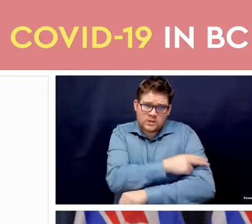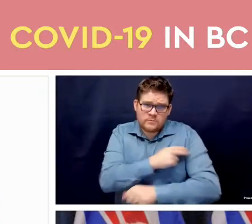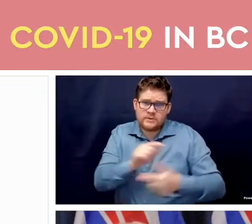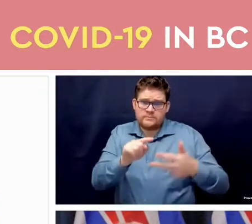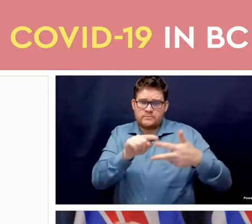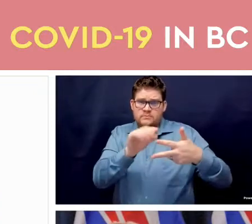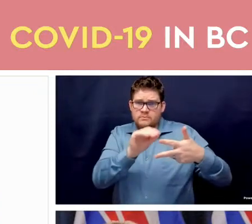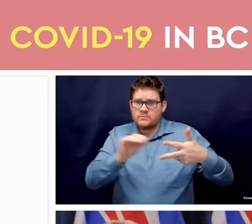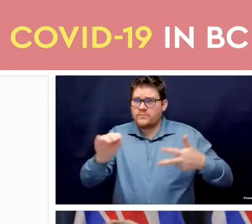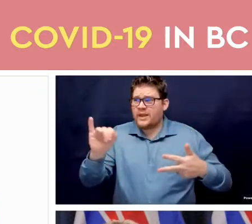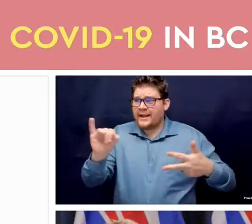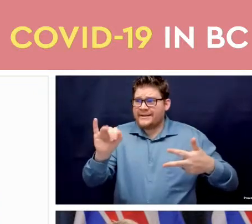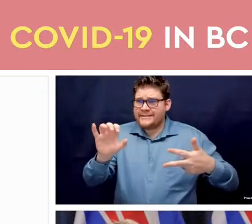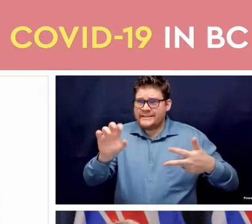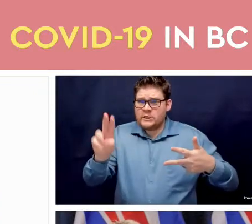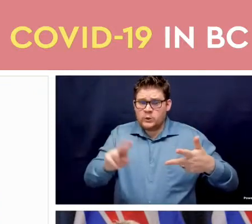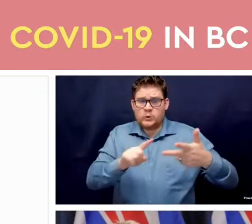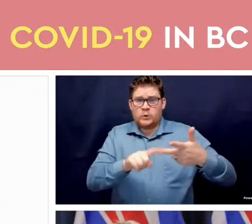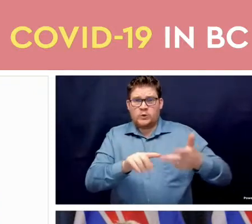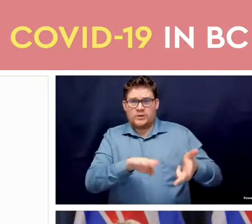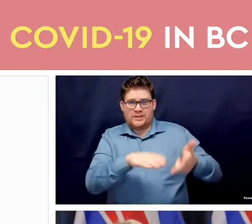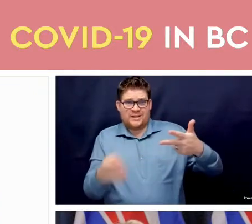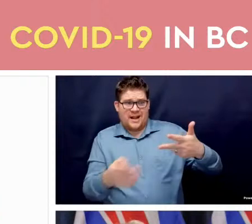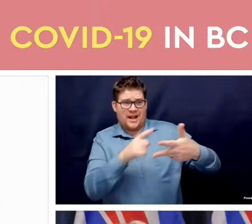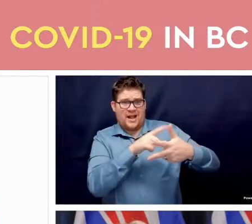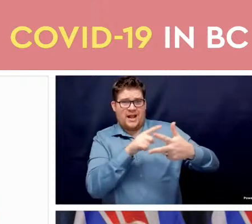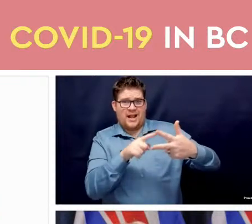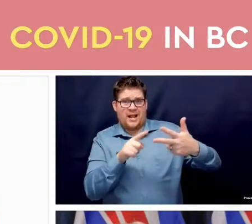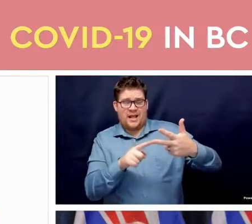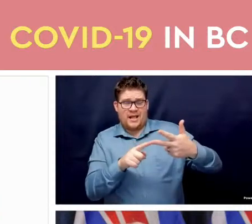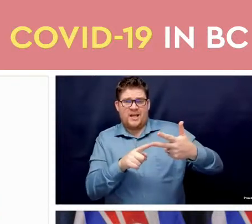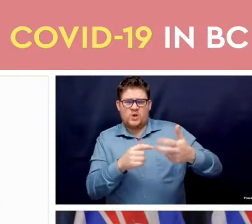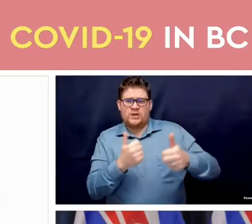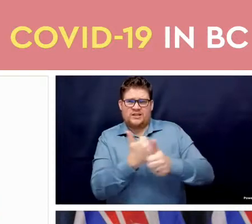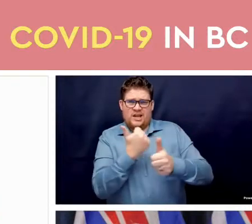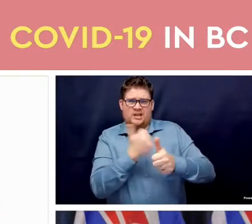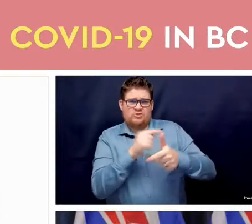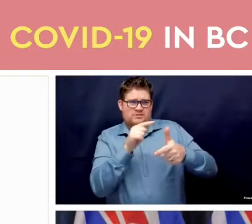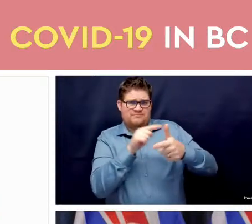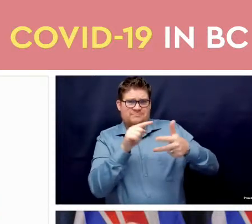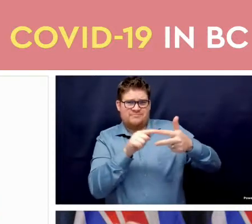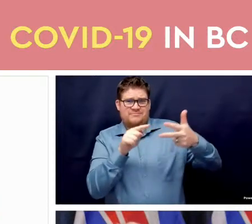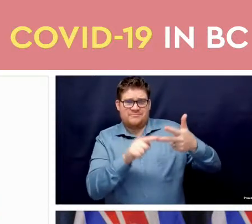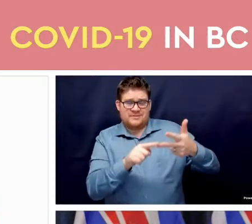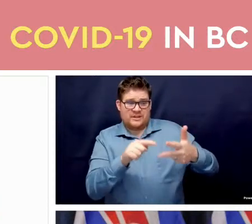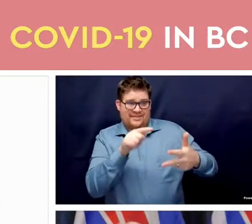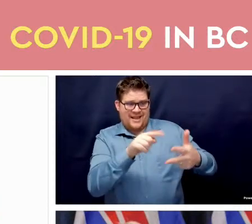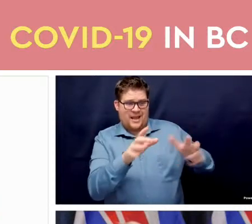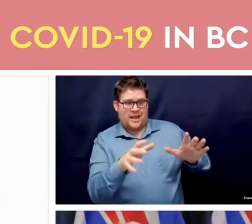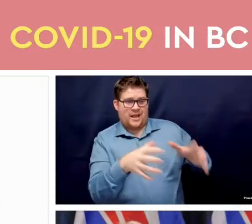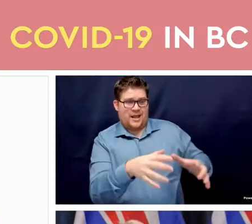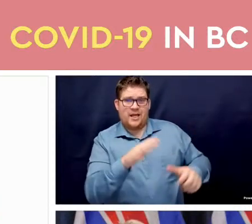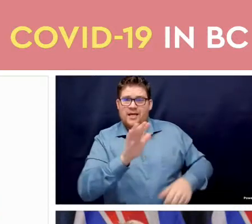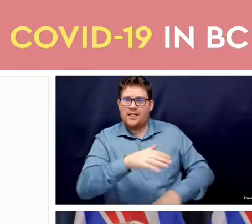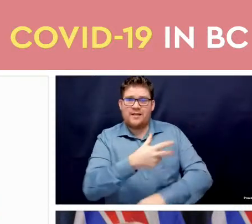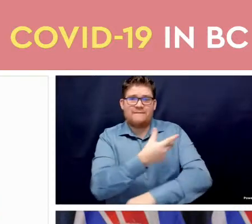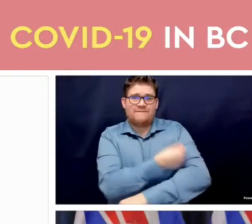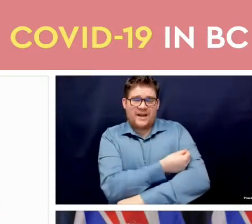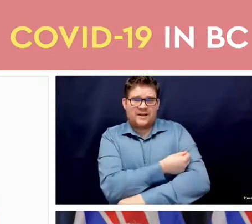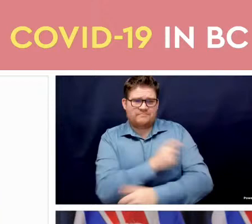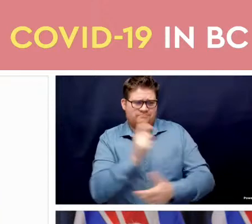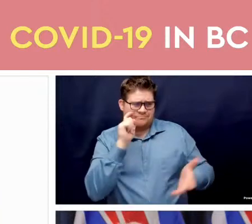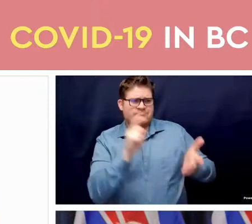dramatically lower. And I think it's, you know, putting the perspective on those numbers. If you're somebody who doesn't have the protection